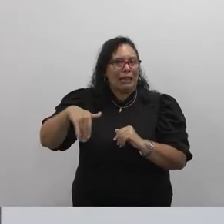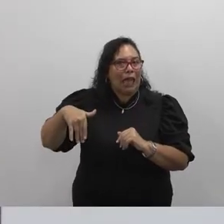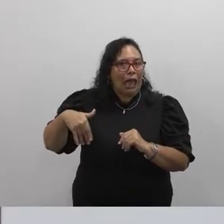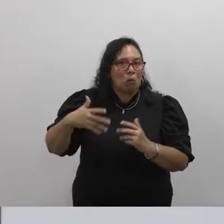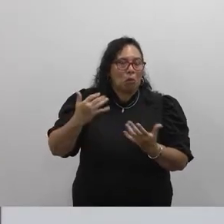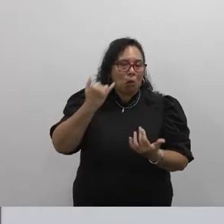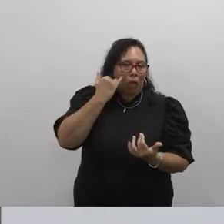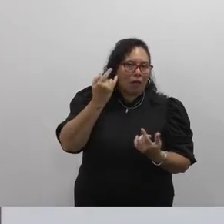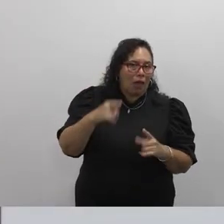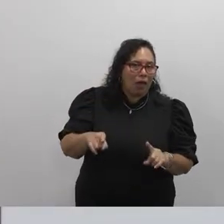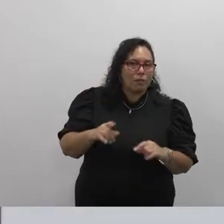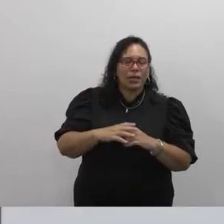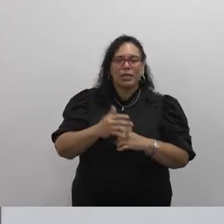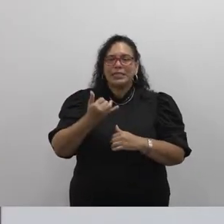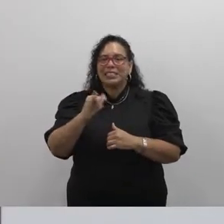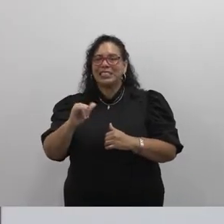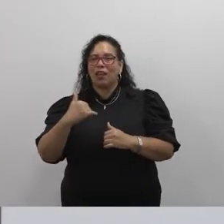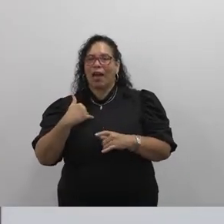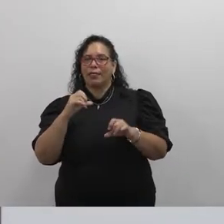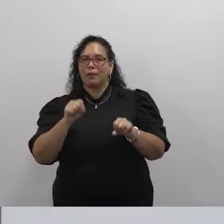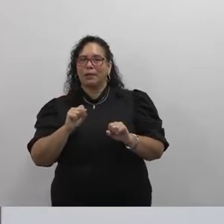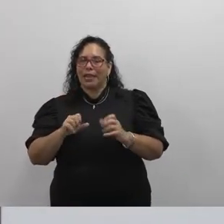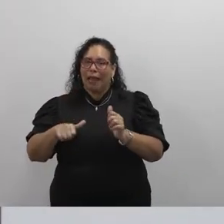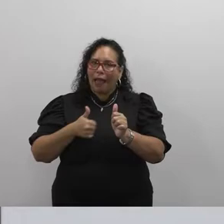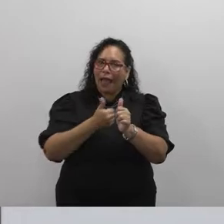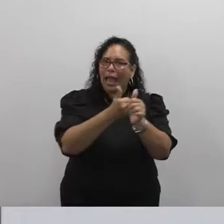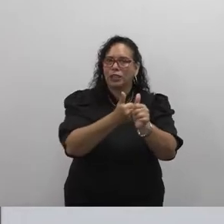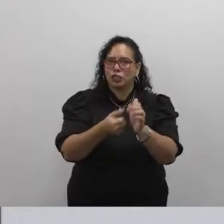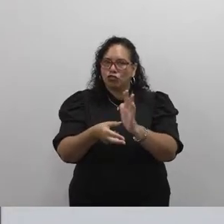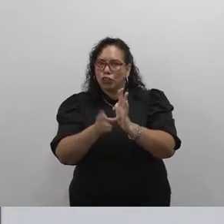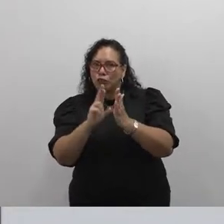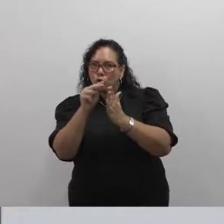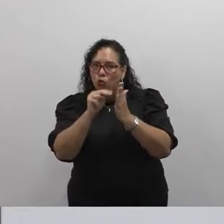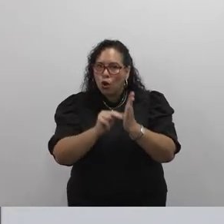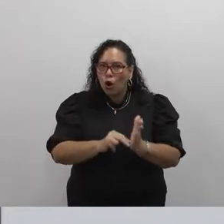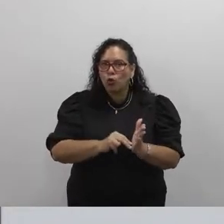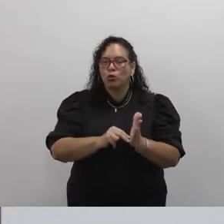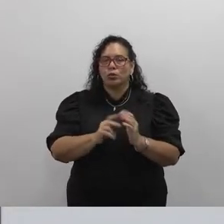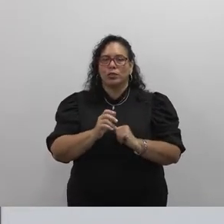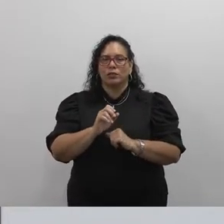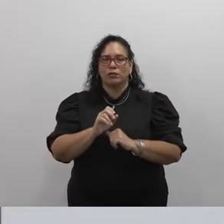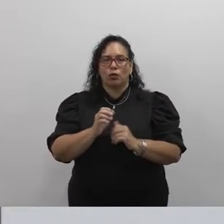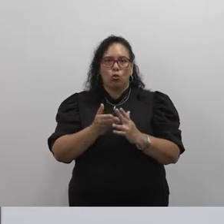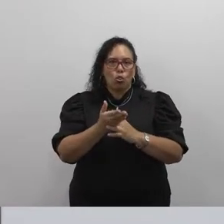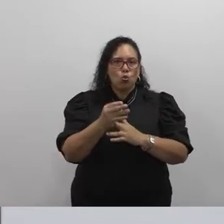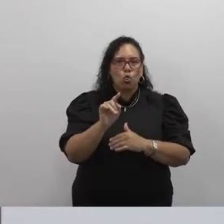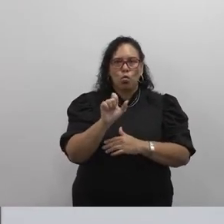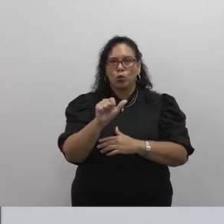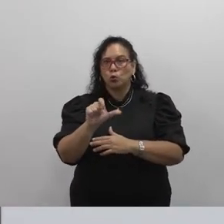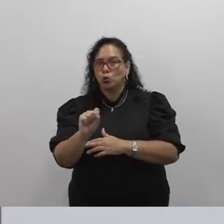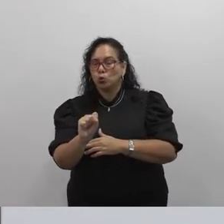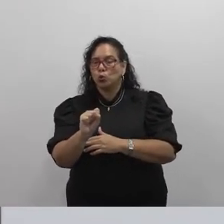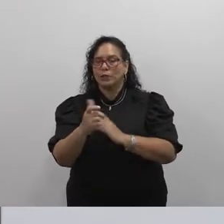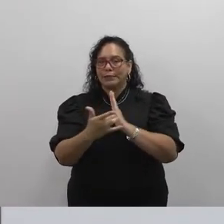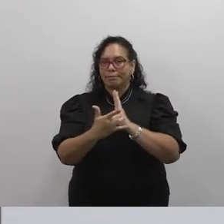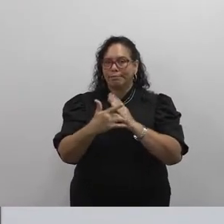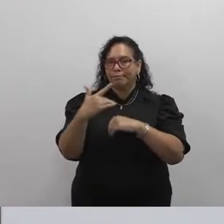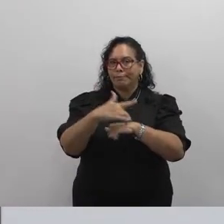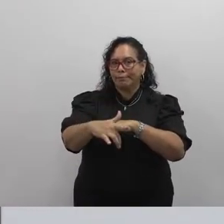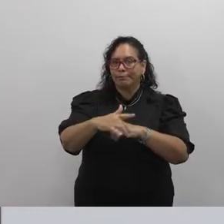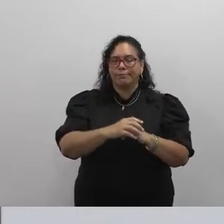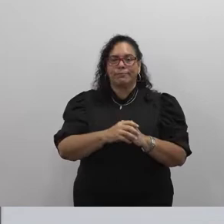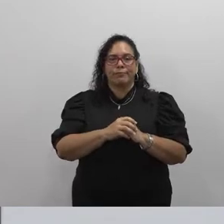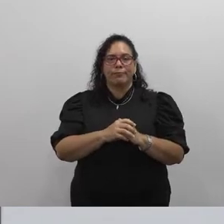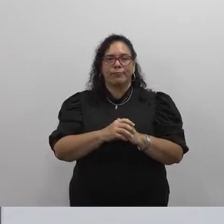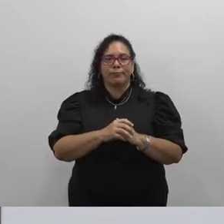particular session. They'll still have that ability to catch up, review notes via the tools and technology we had available. And then, of